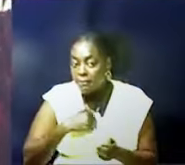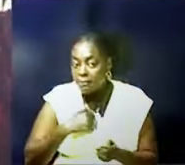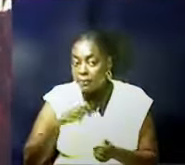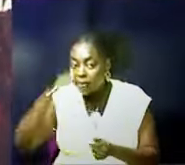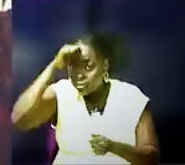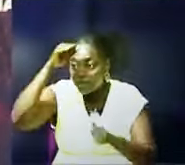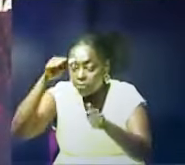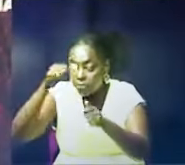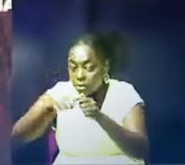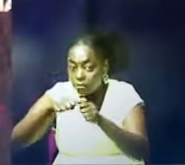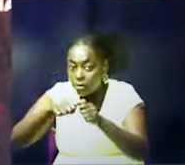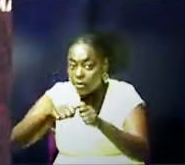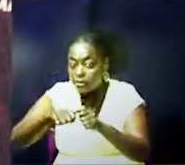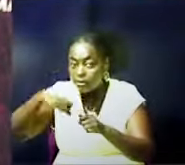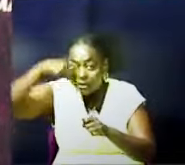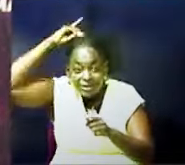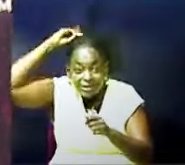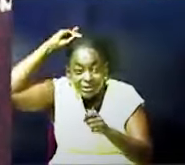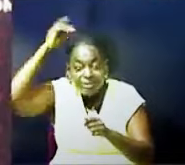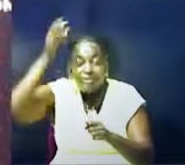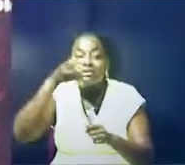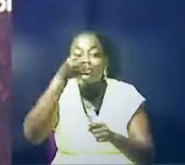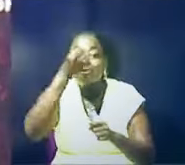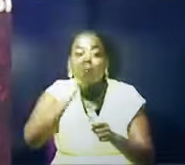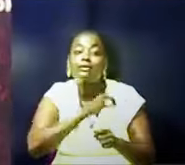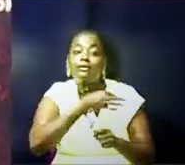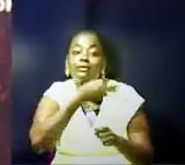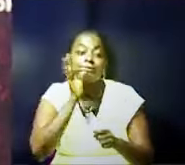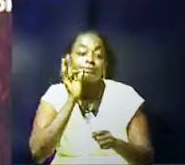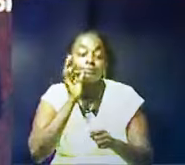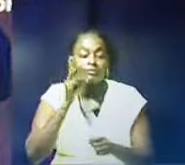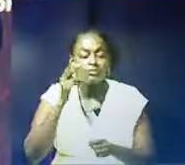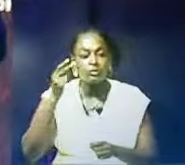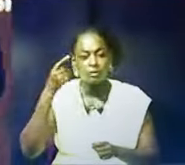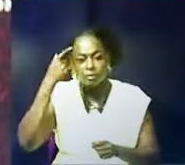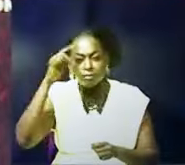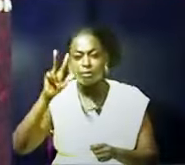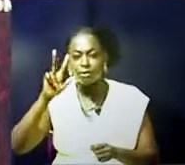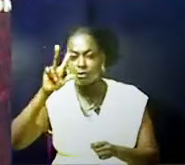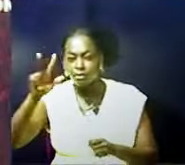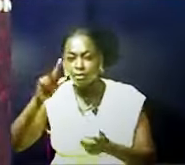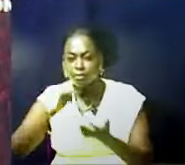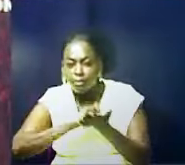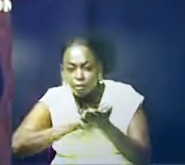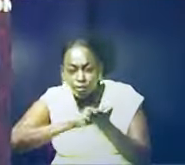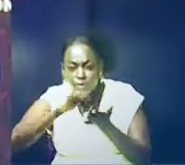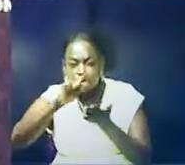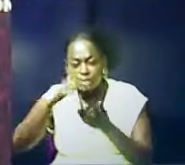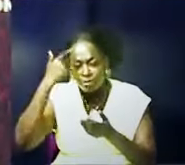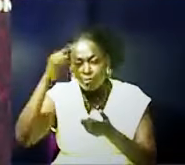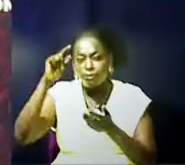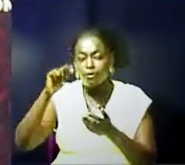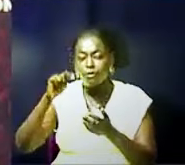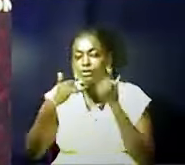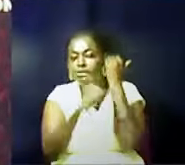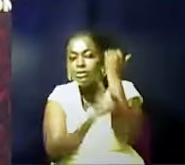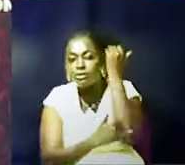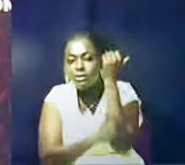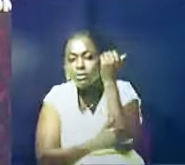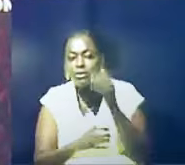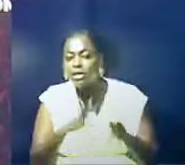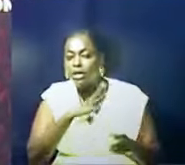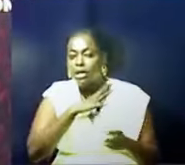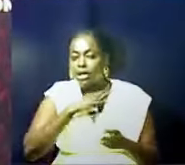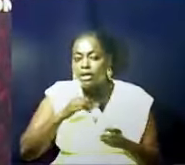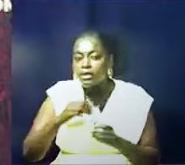for 3 weeks. The Kaiser Daniel today come now watch me inside for his nation. Emma and and for his people. And then